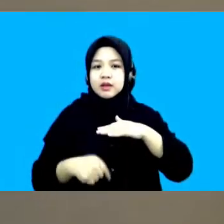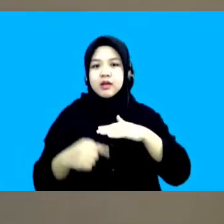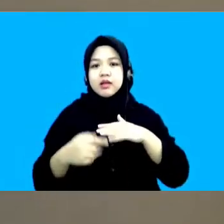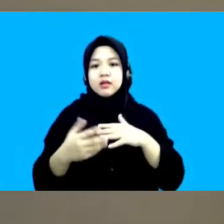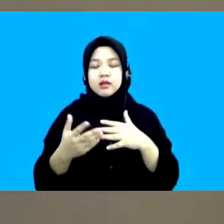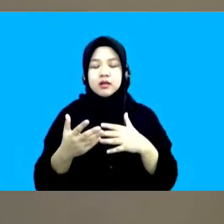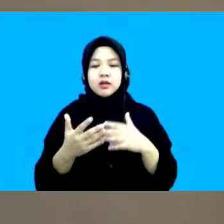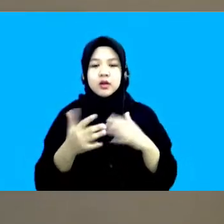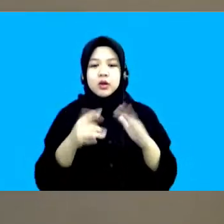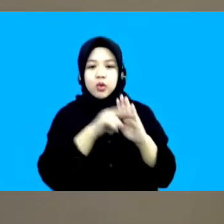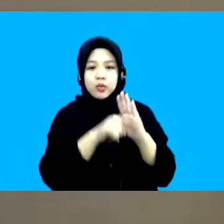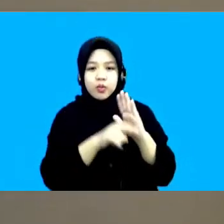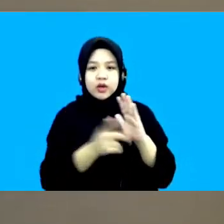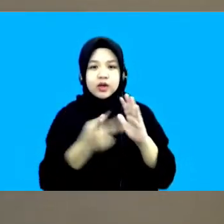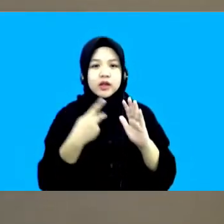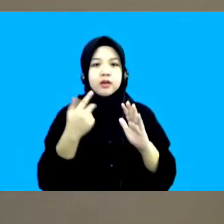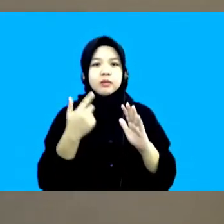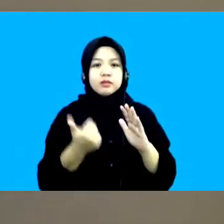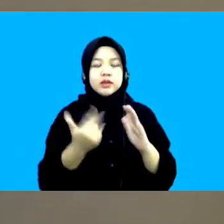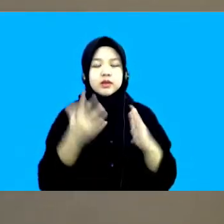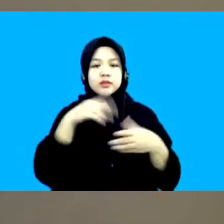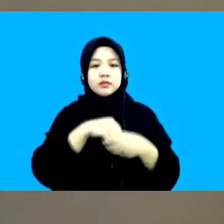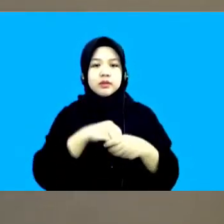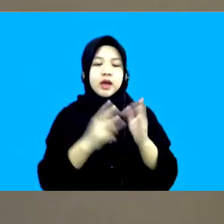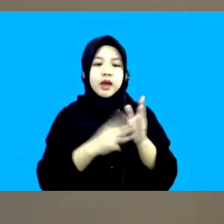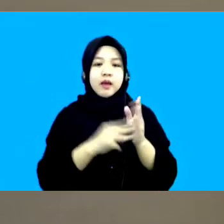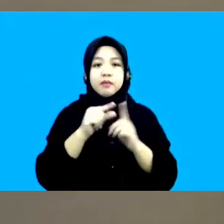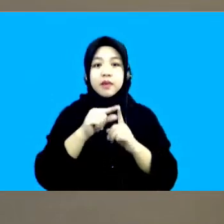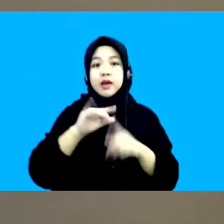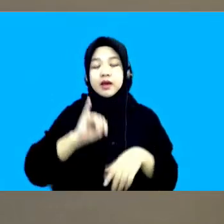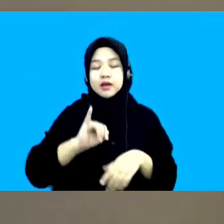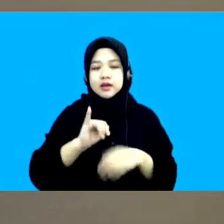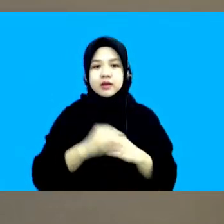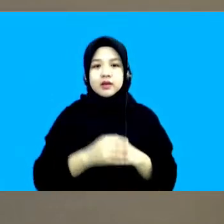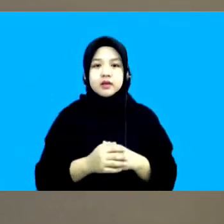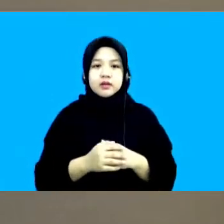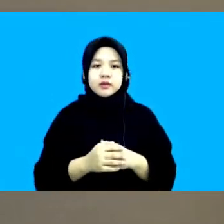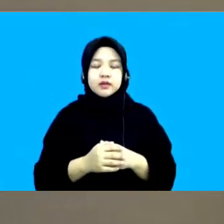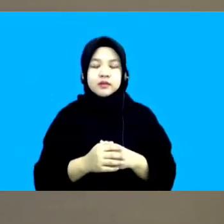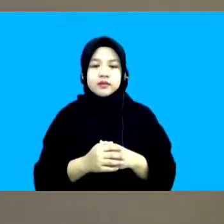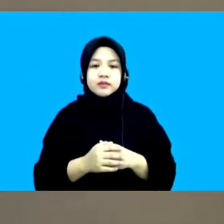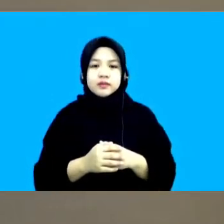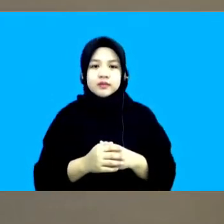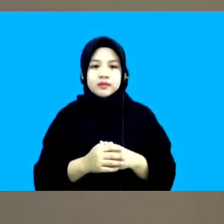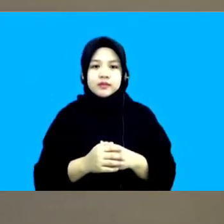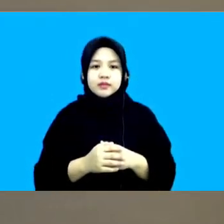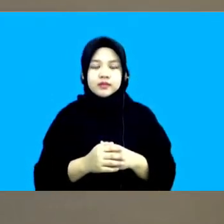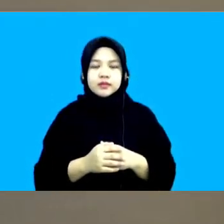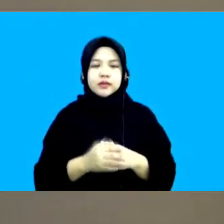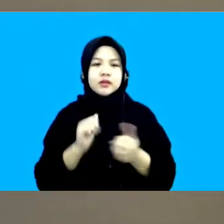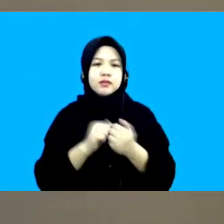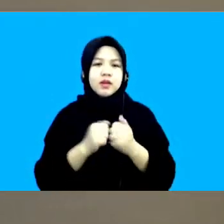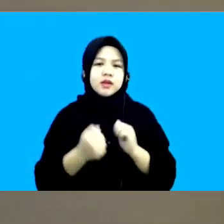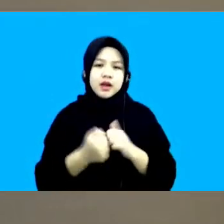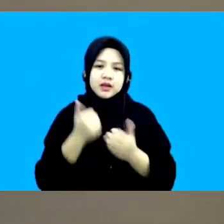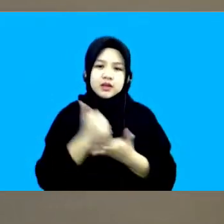especially for policy formulation related to the poverty alleviation? I would say that yes, it's